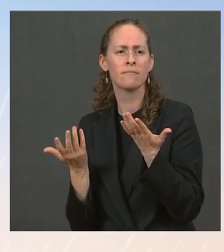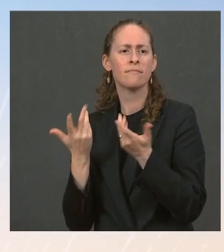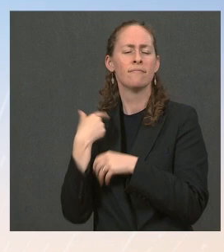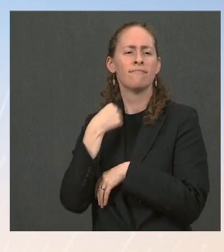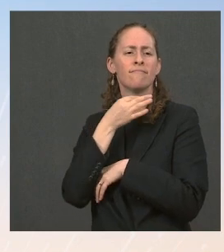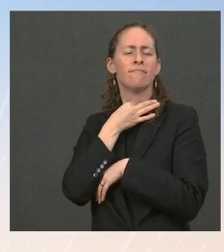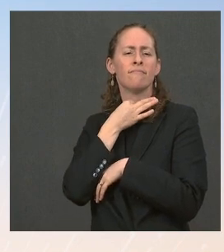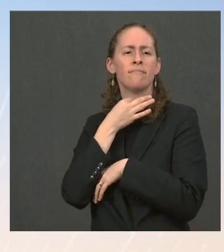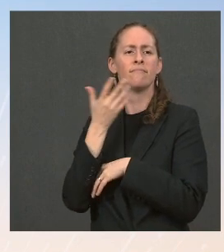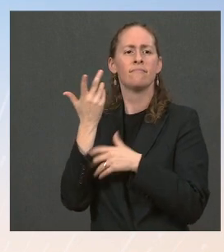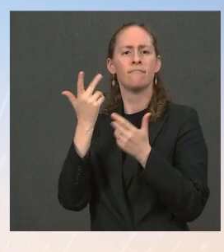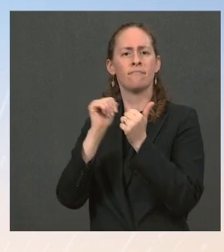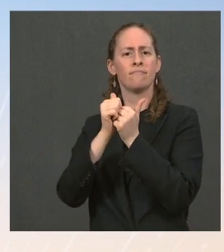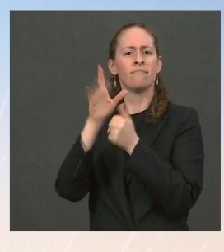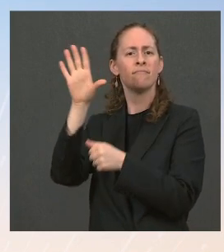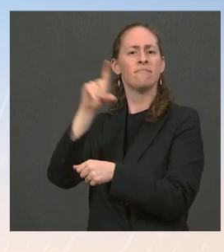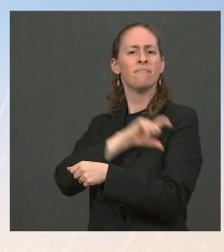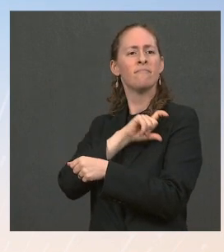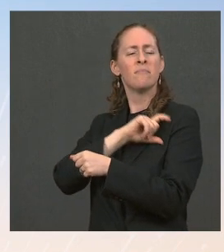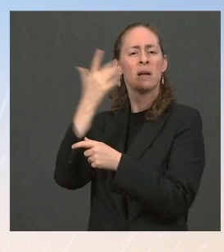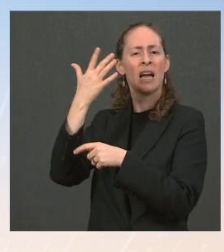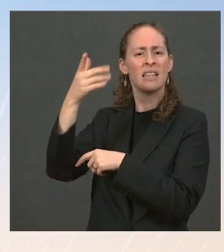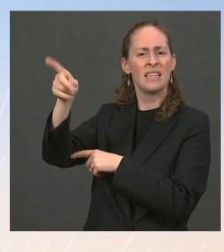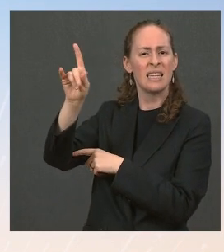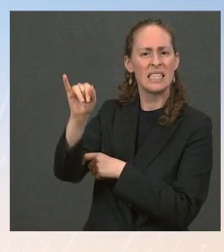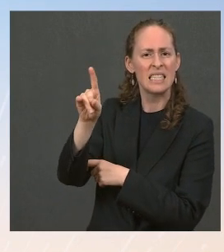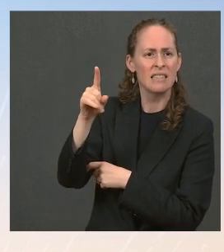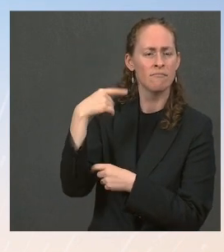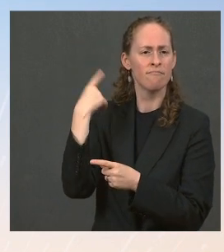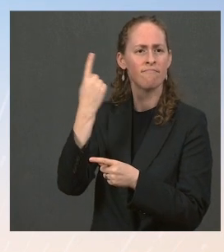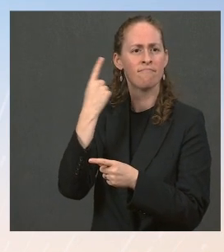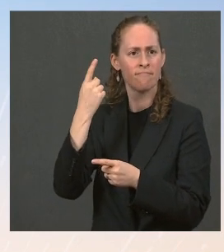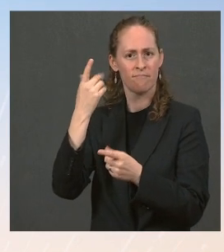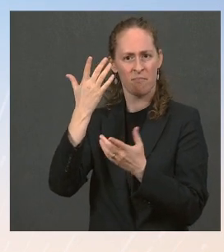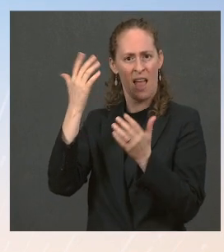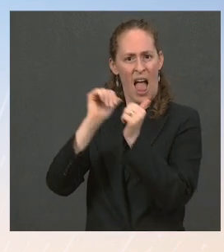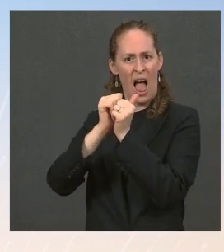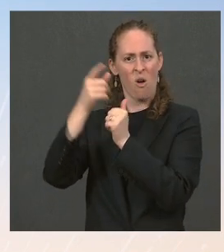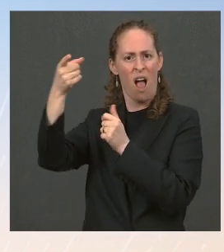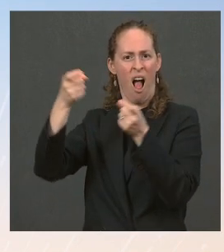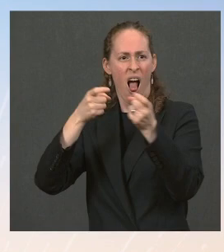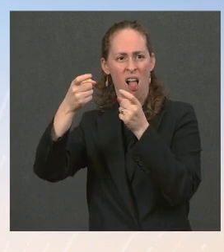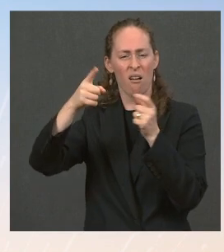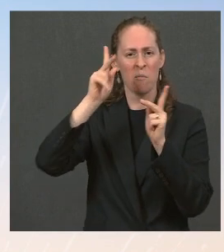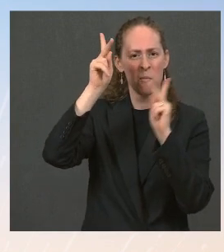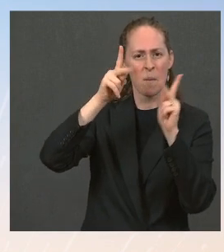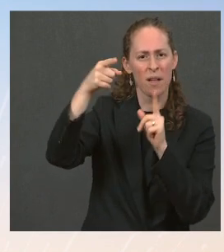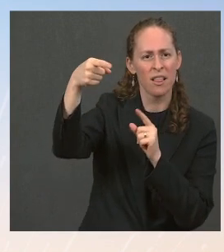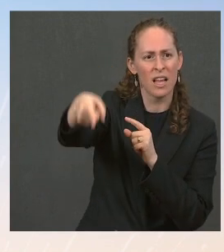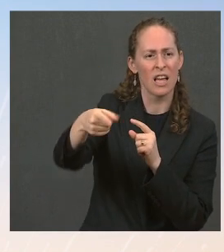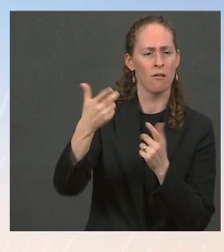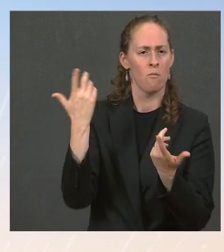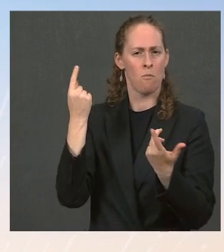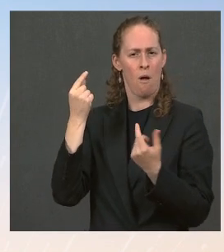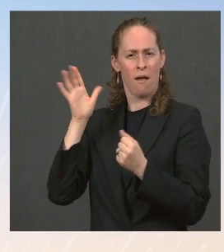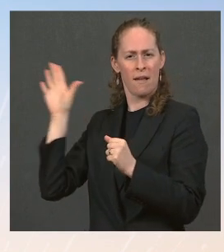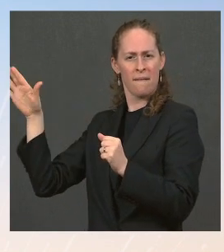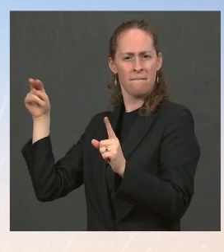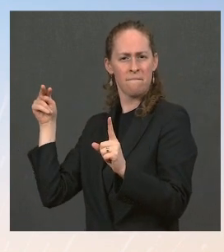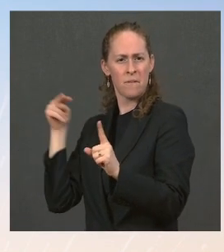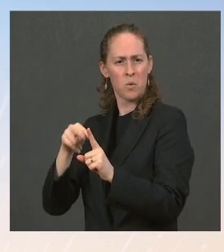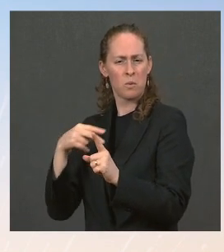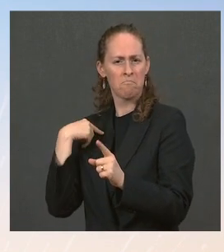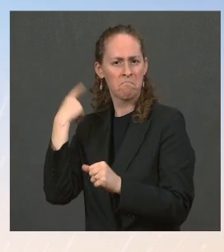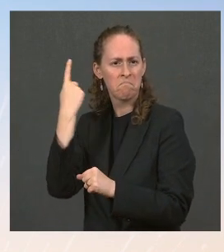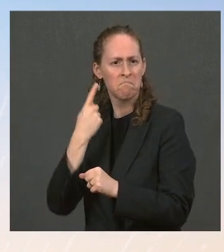were seen to be interacting with these migrants? And, you know, where is he on dealing with